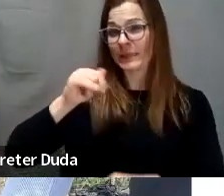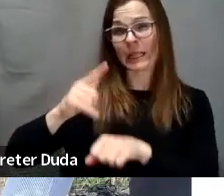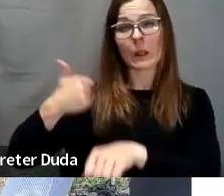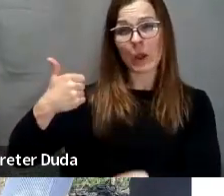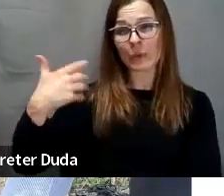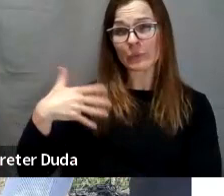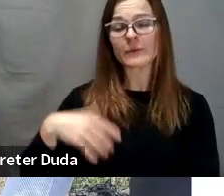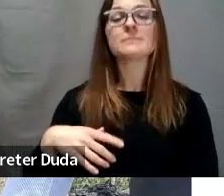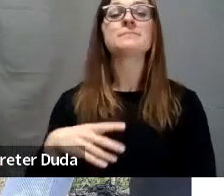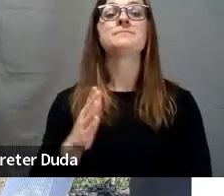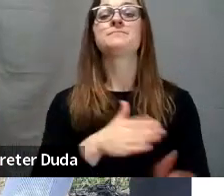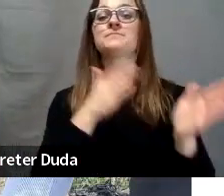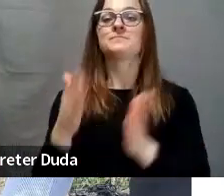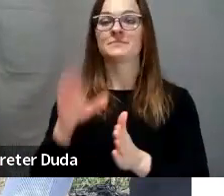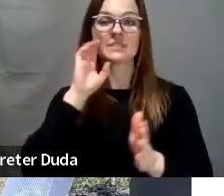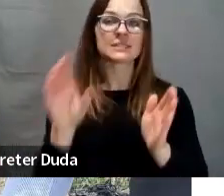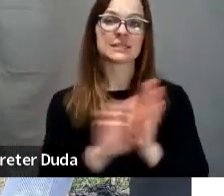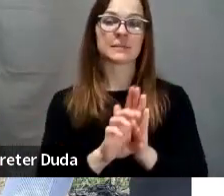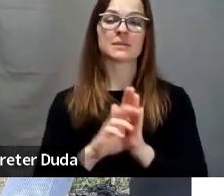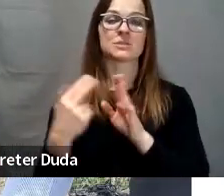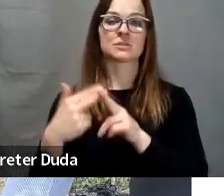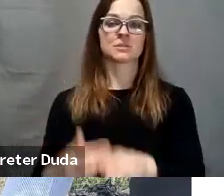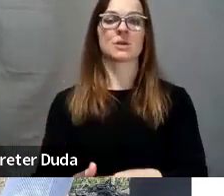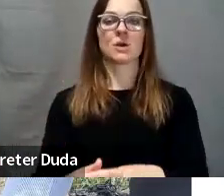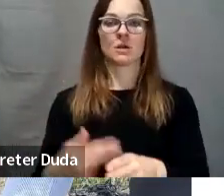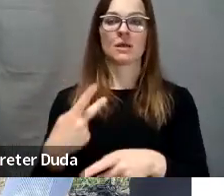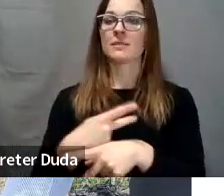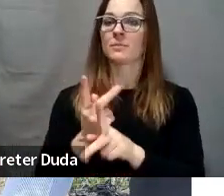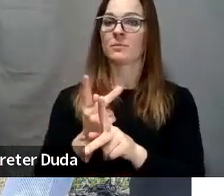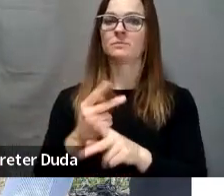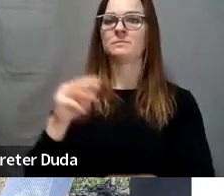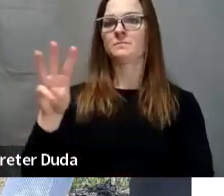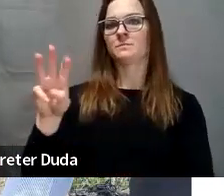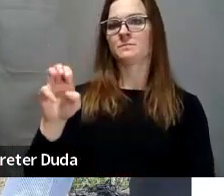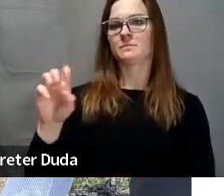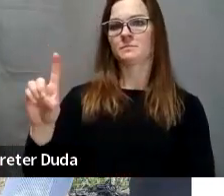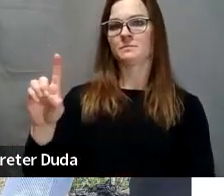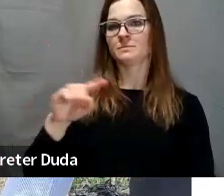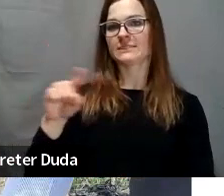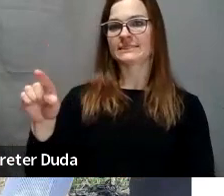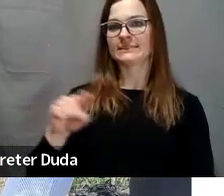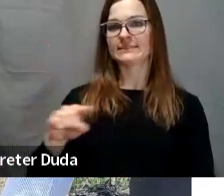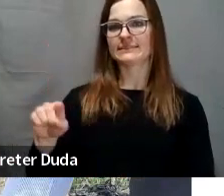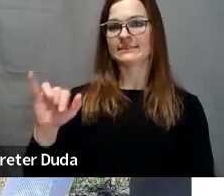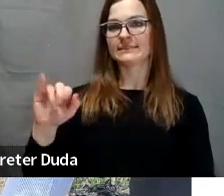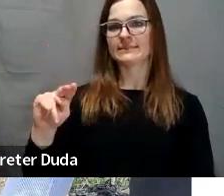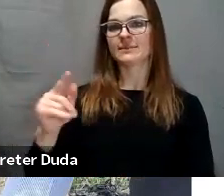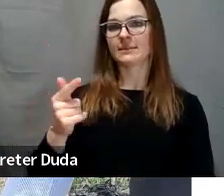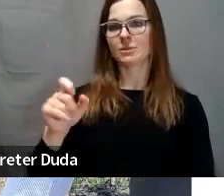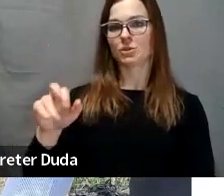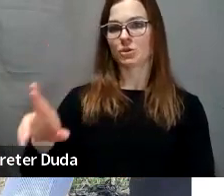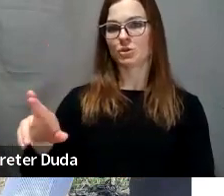So the next image that we have is called, our product is the Weed Zinger. This is a fun little weeding tool to